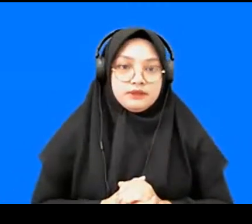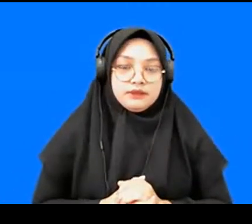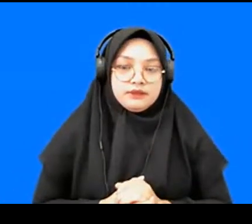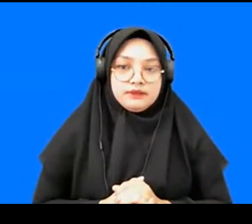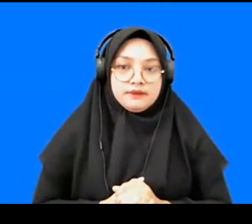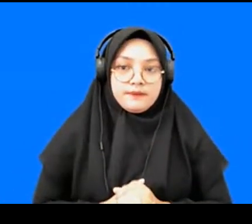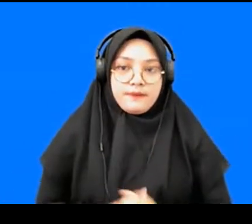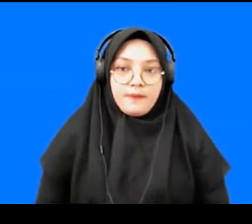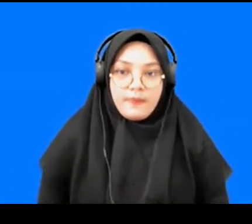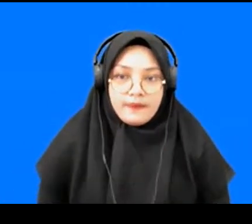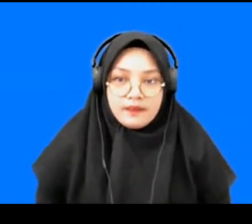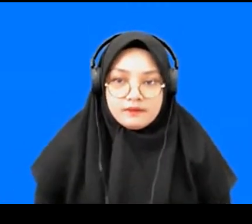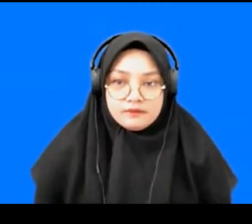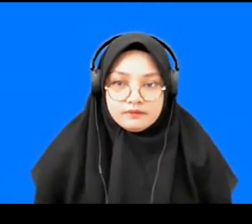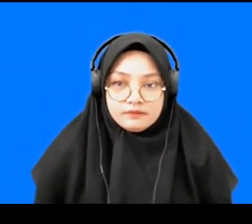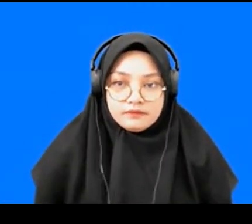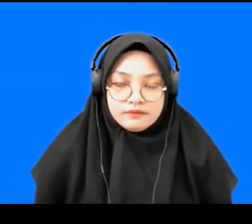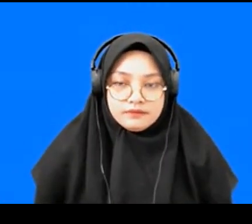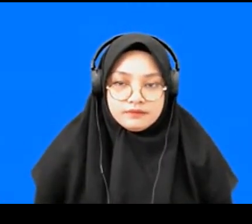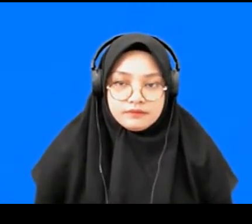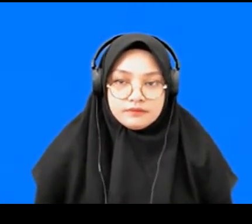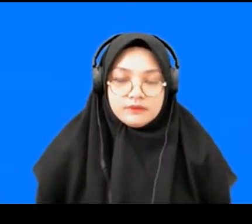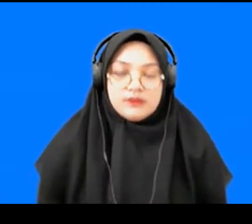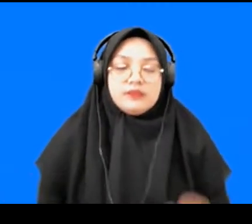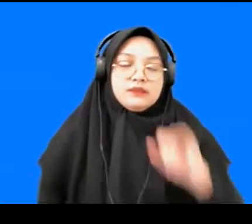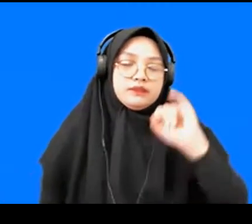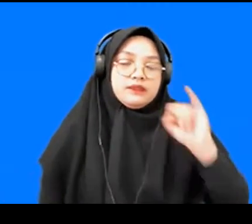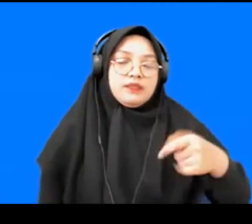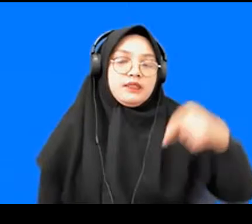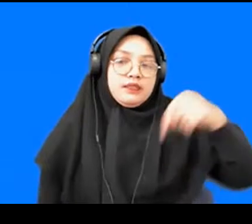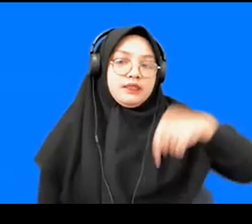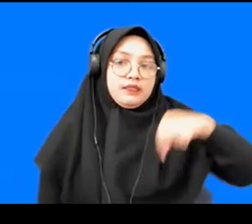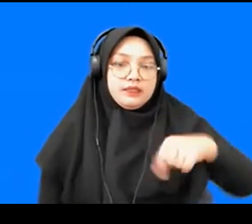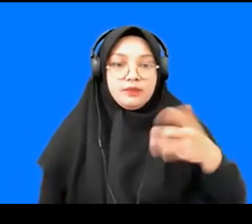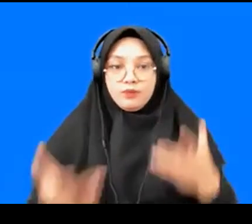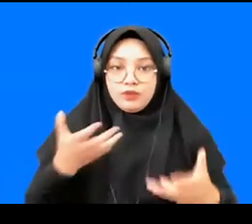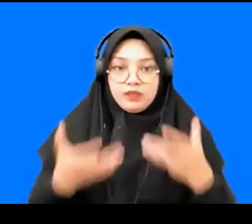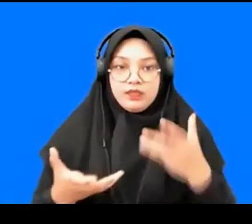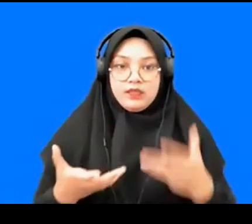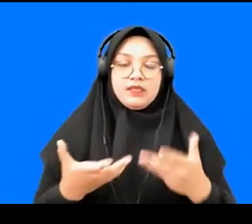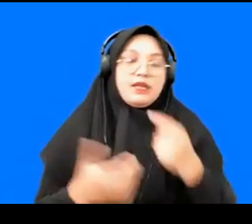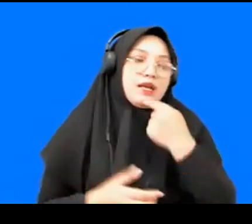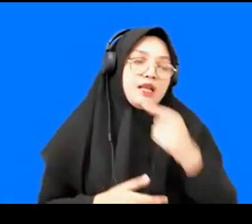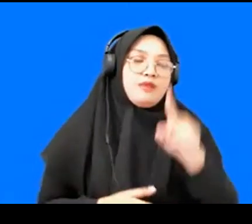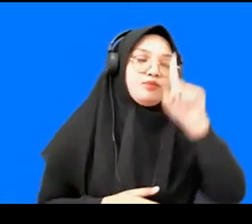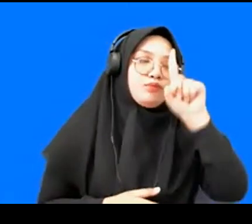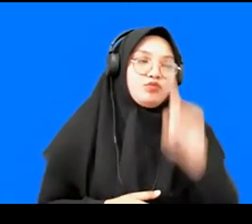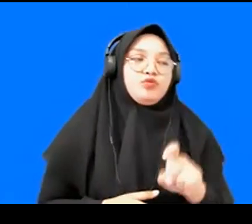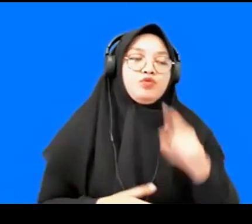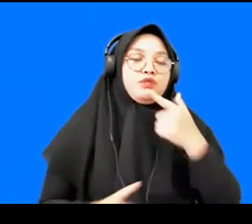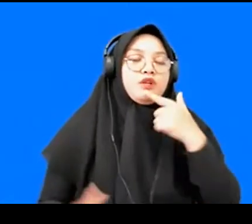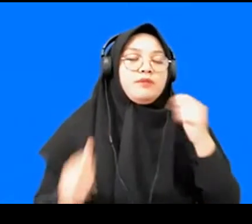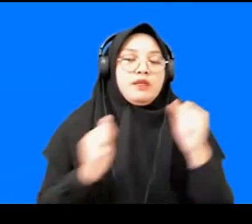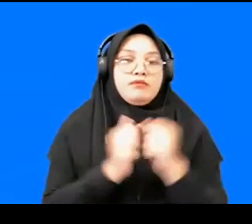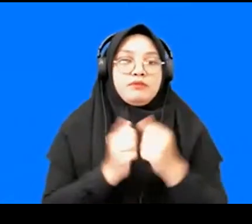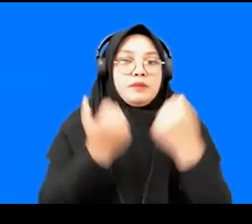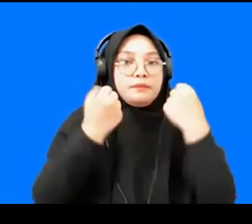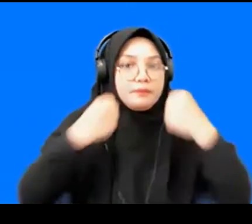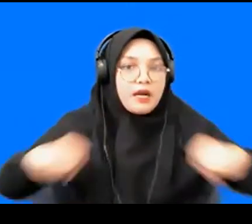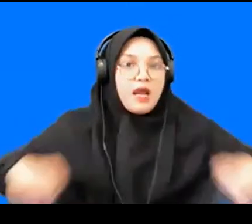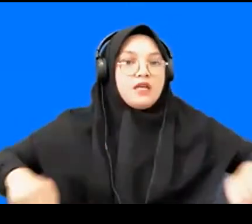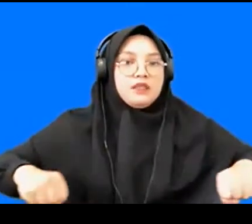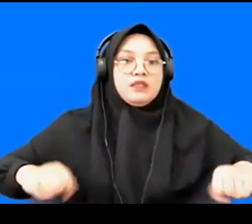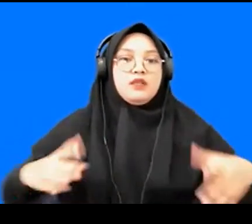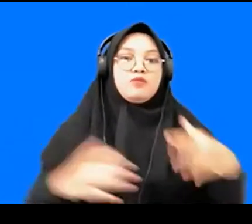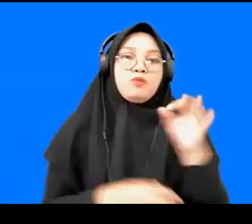It's something that really would require courage, commitment, not only by the government, but by the people,